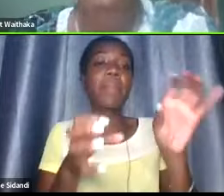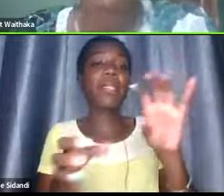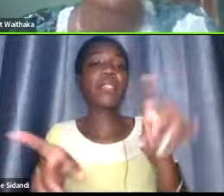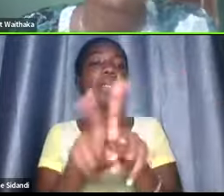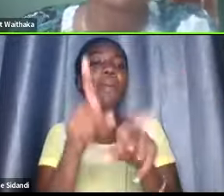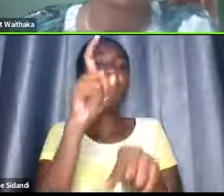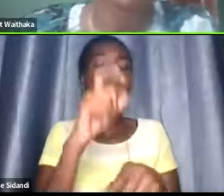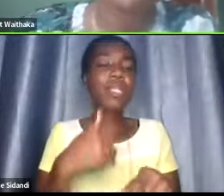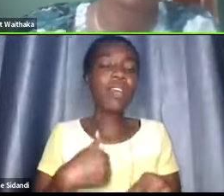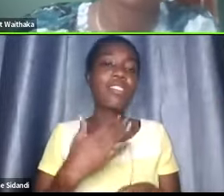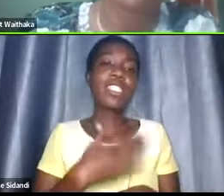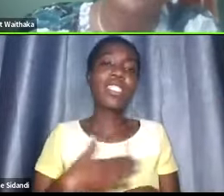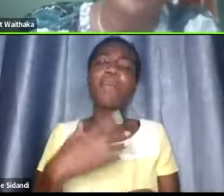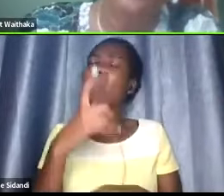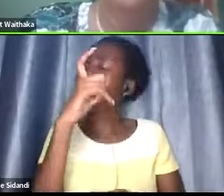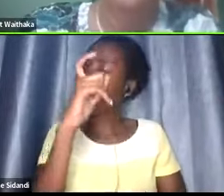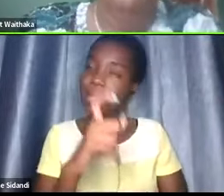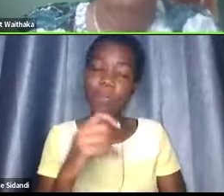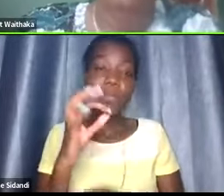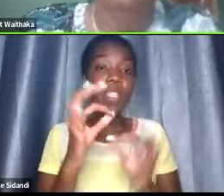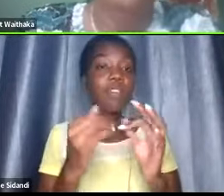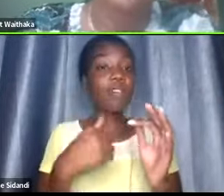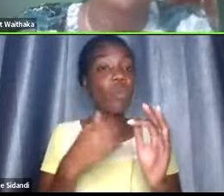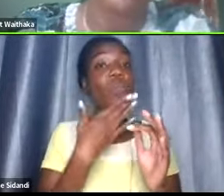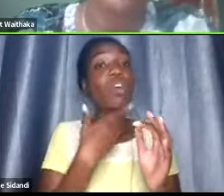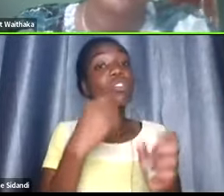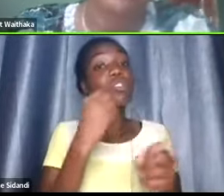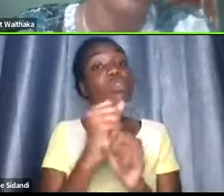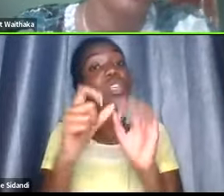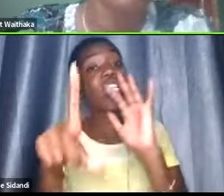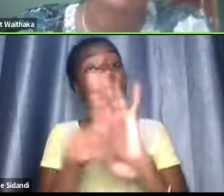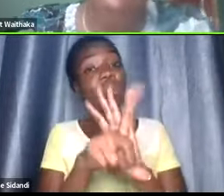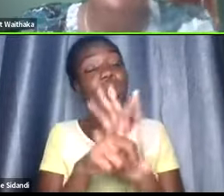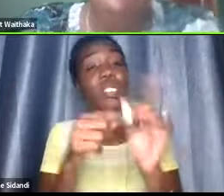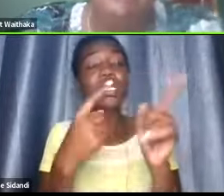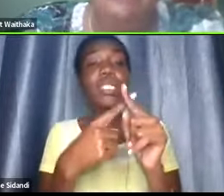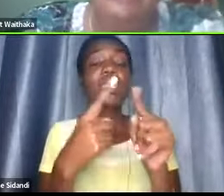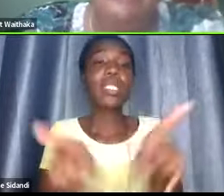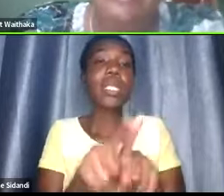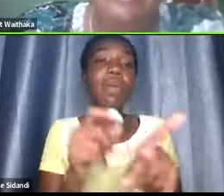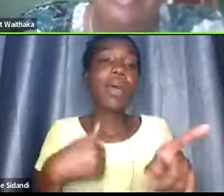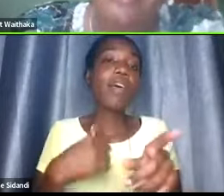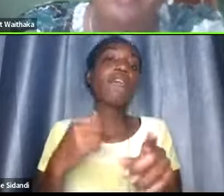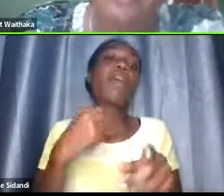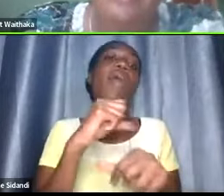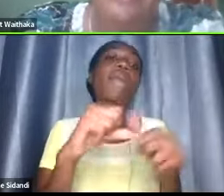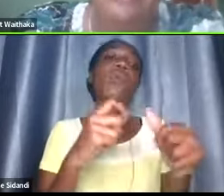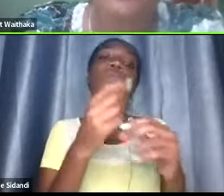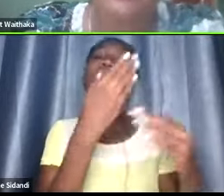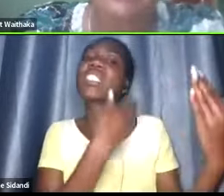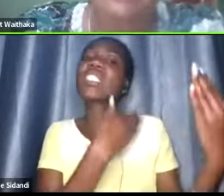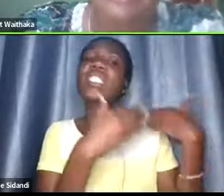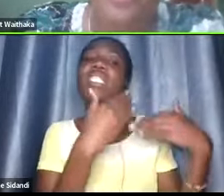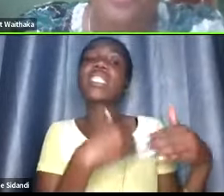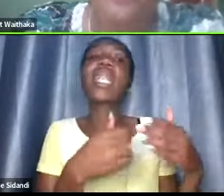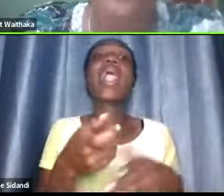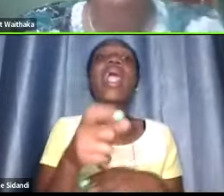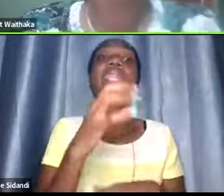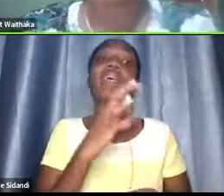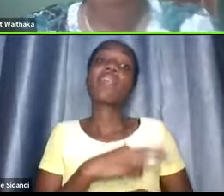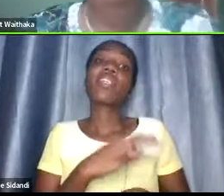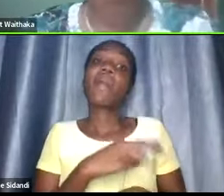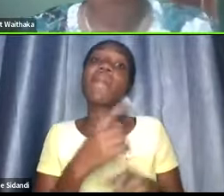There are those ones, if you want to do legal, of course, there is always about history, but English, history is another advantage because it is any of